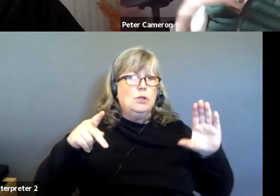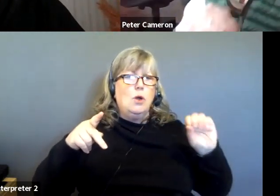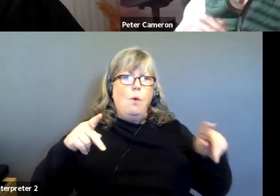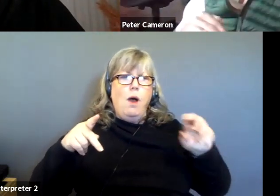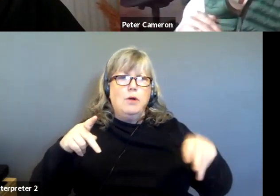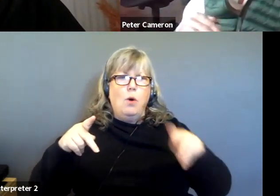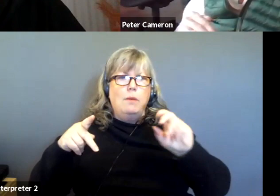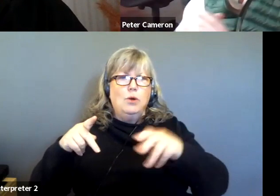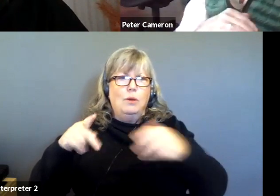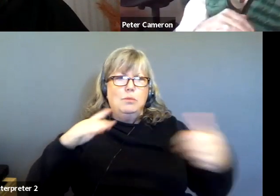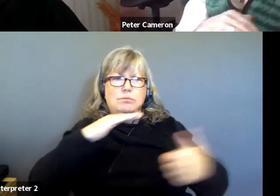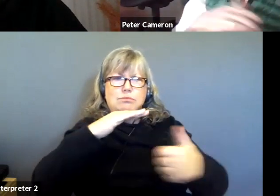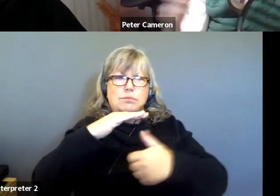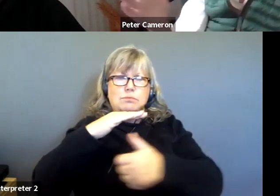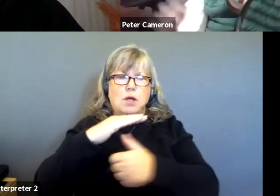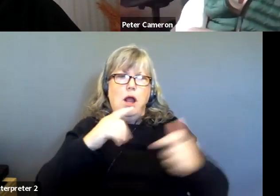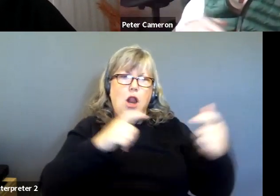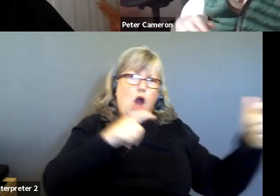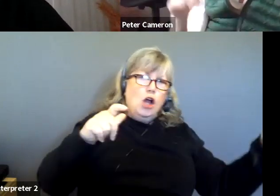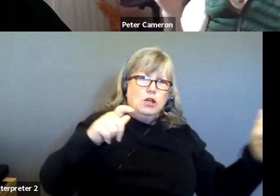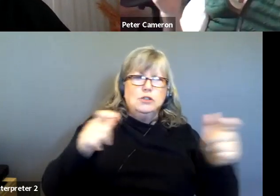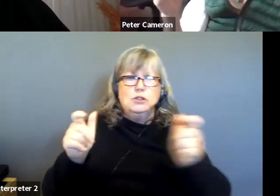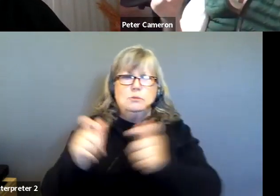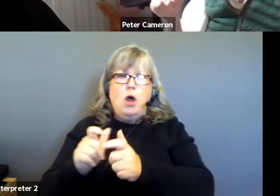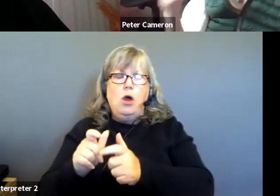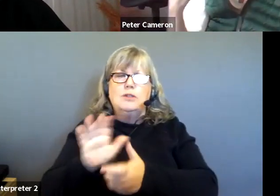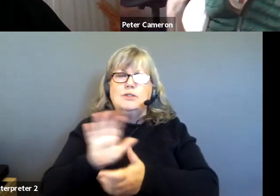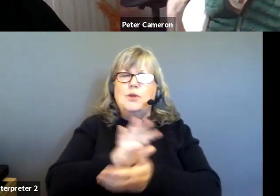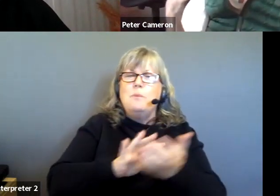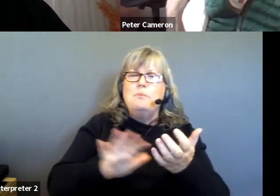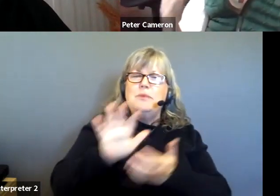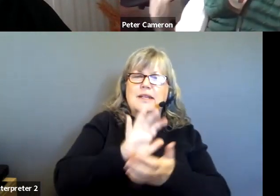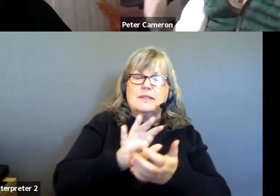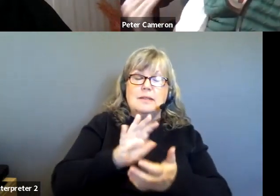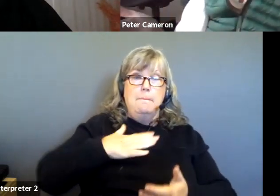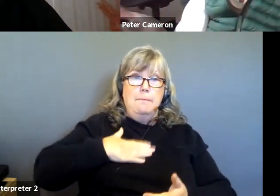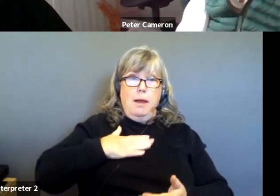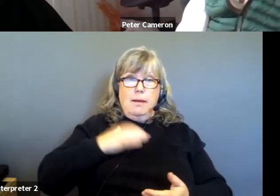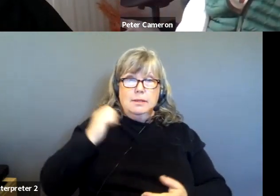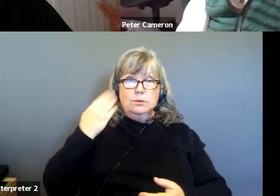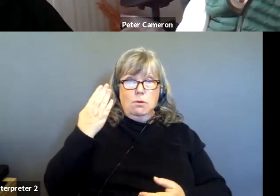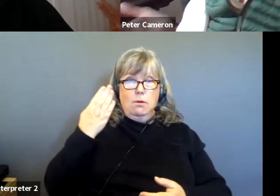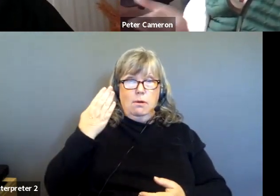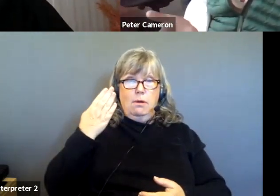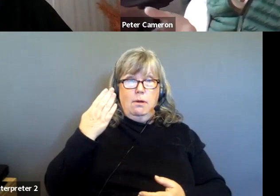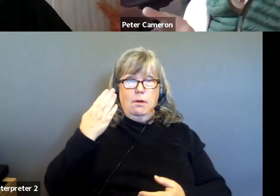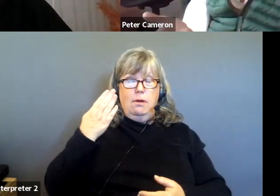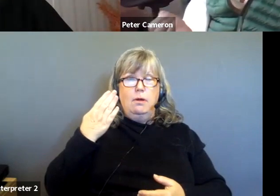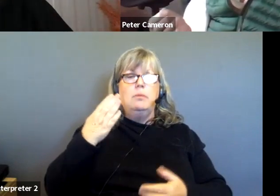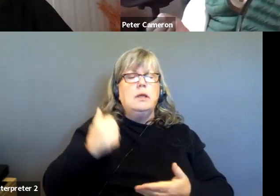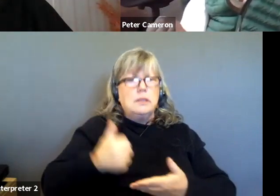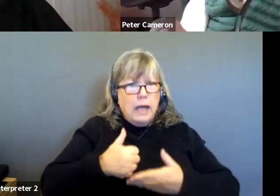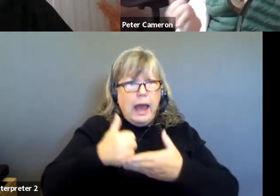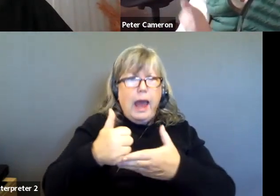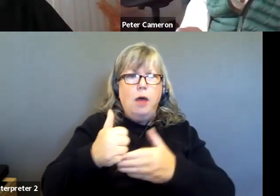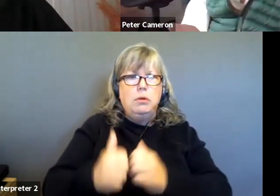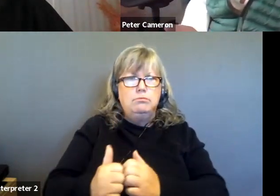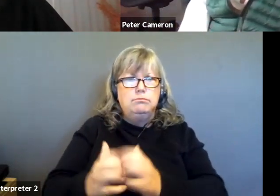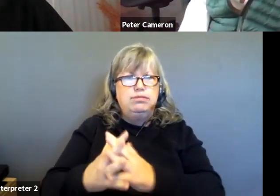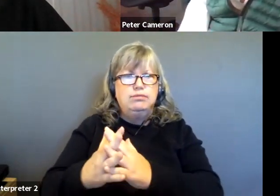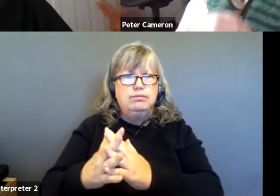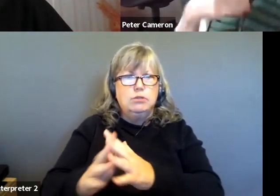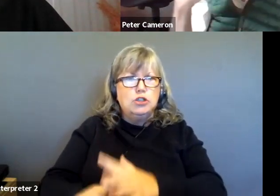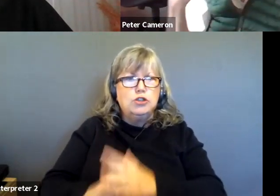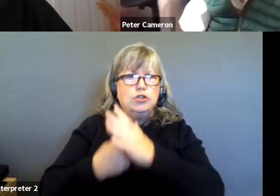mentioned, plus all the small ones. So we're a mixture, and my job is to help start co-ops and support them. We do